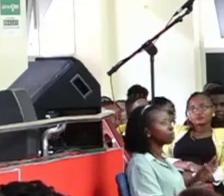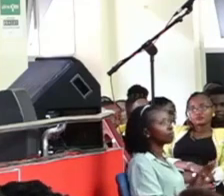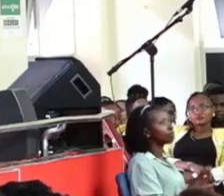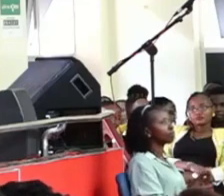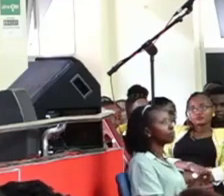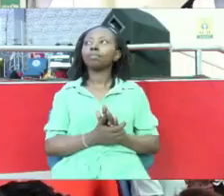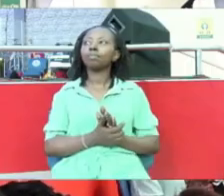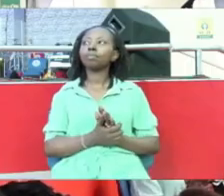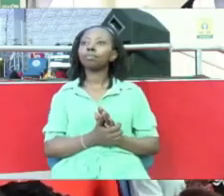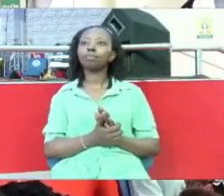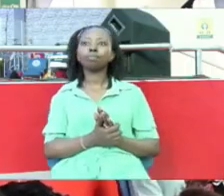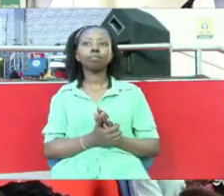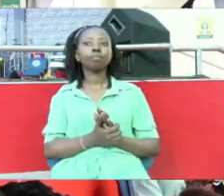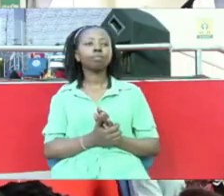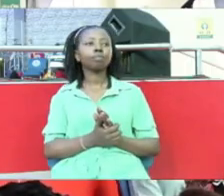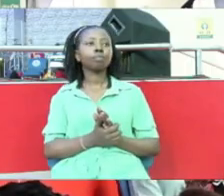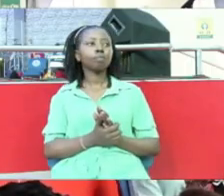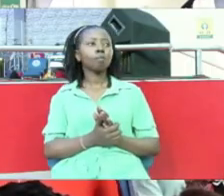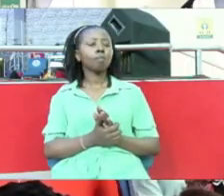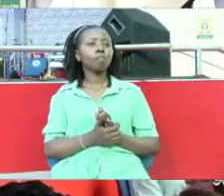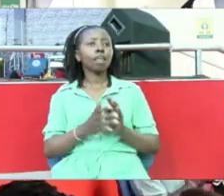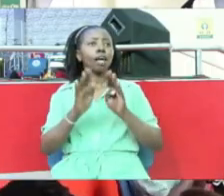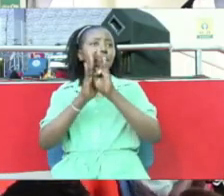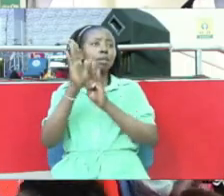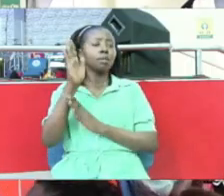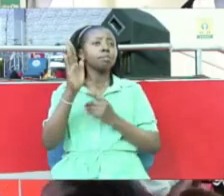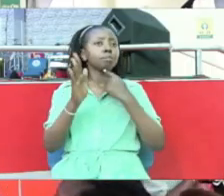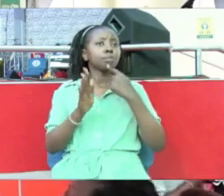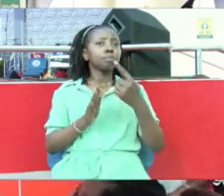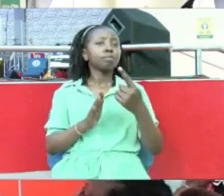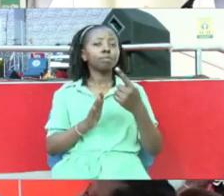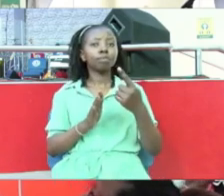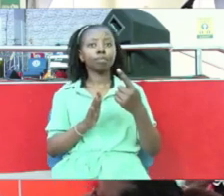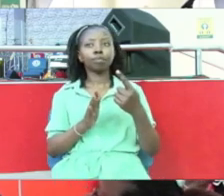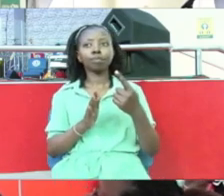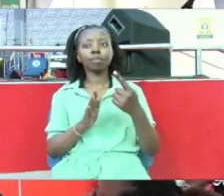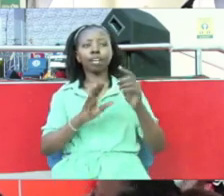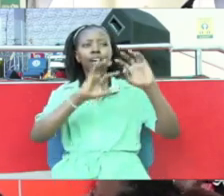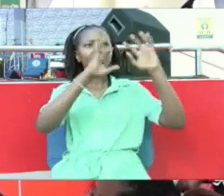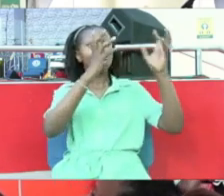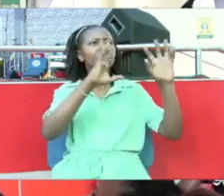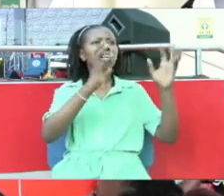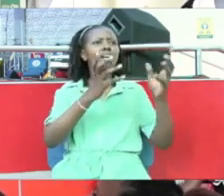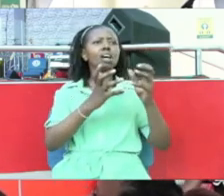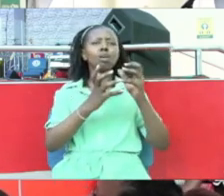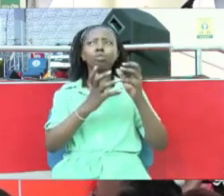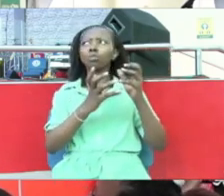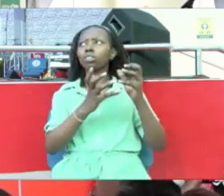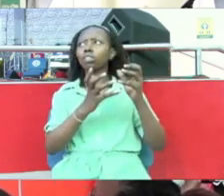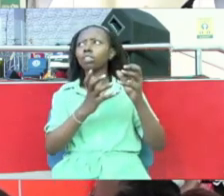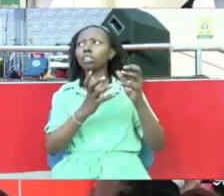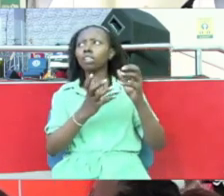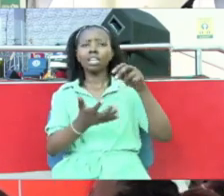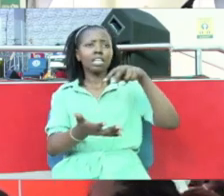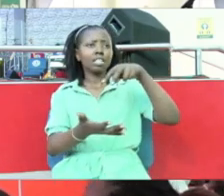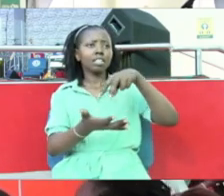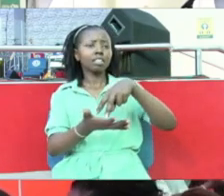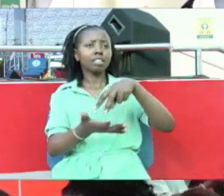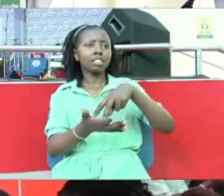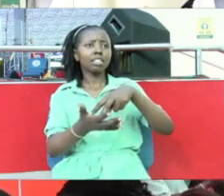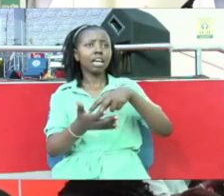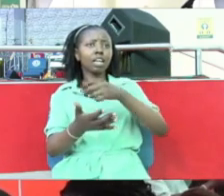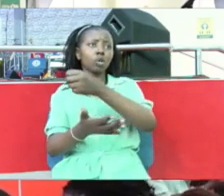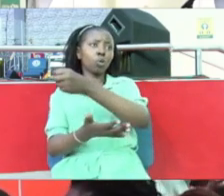kukunyunyizia baraka na utukufu wake. And the Bible says the cloud was not enough that it stood at the